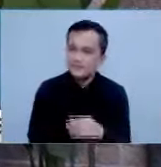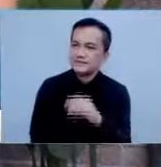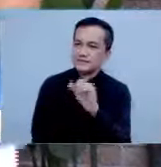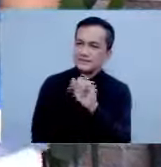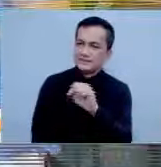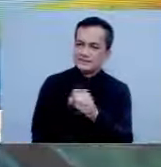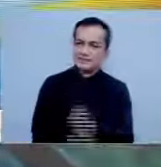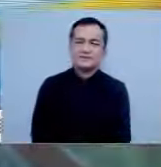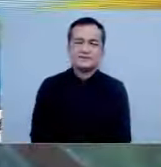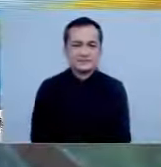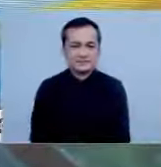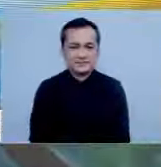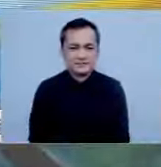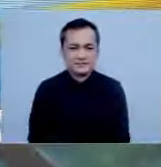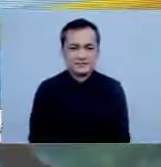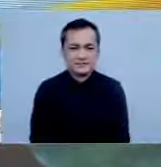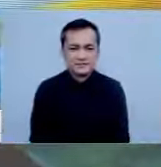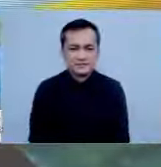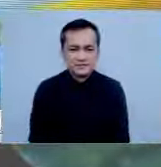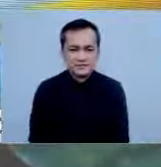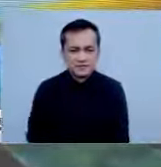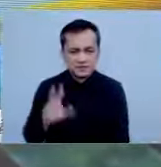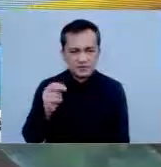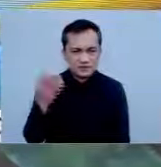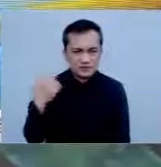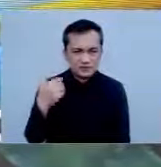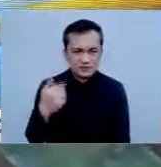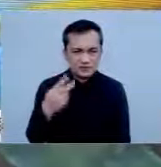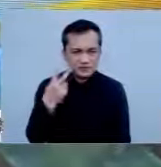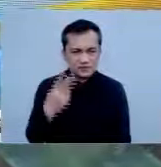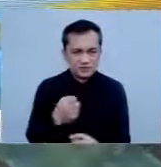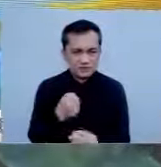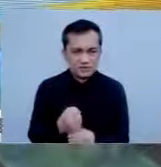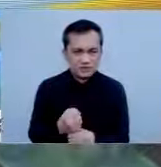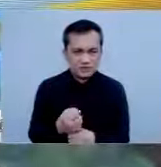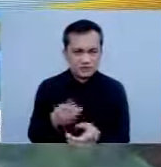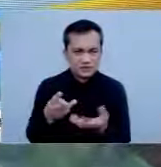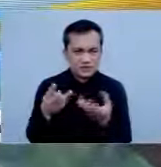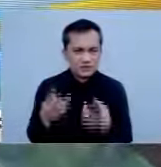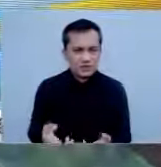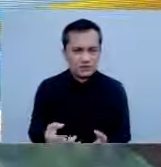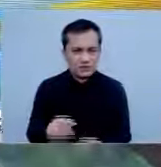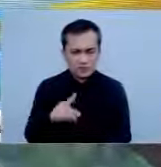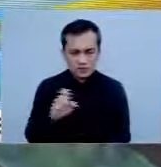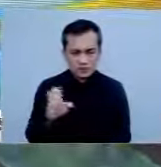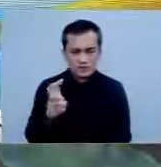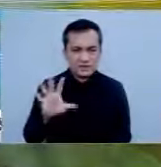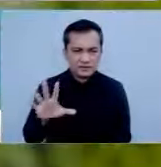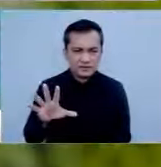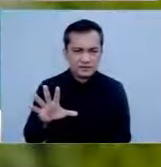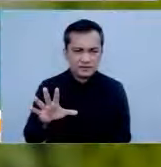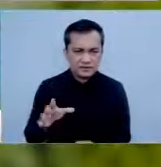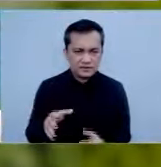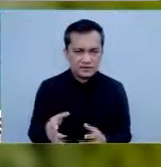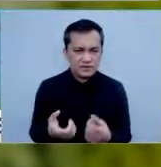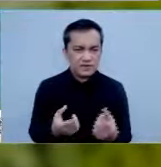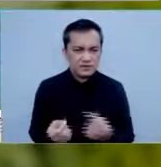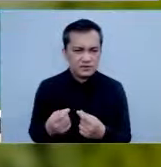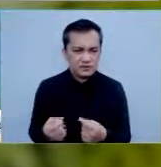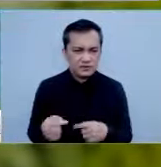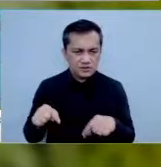us? Yeah, when was it? Like 2 years ago, siguro ang weight ko was 165. Oh. And then I've been doing